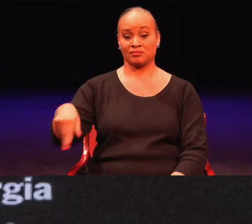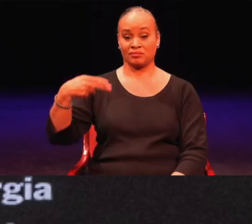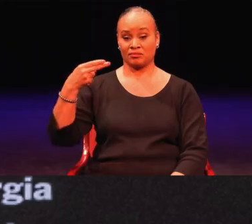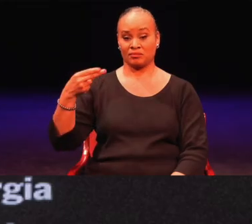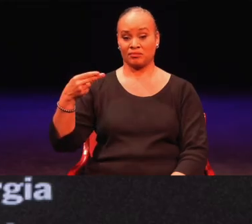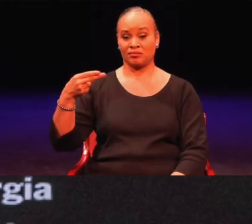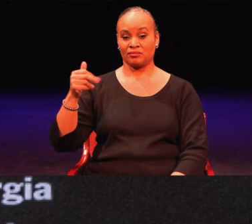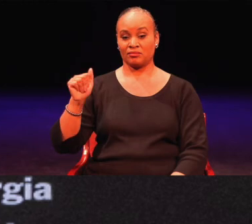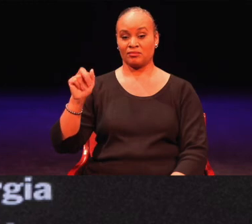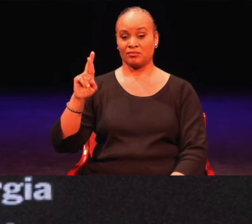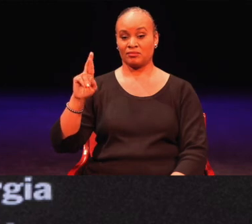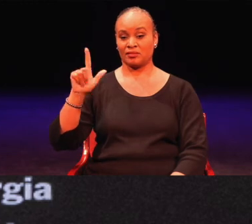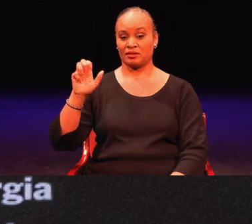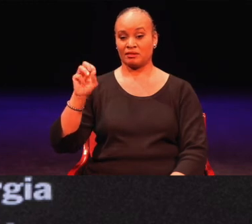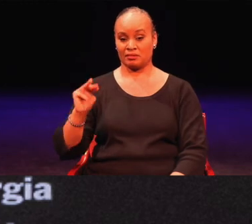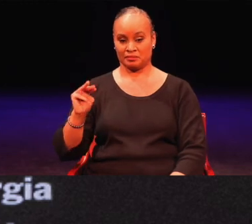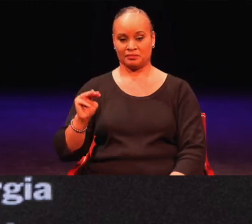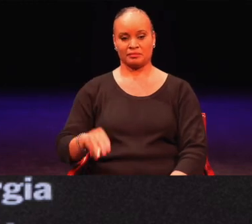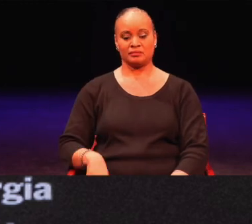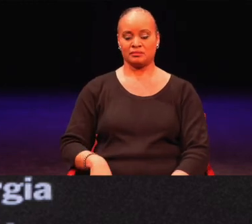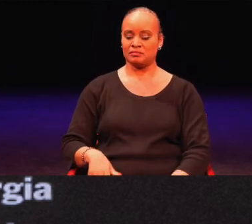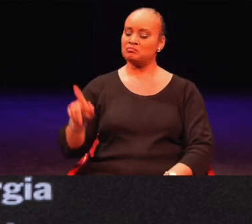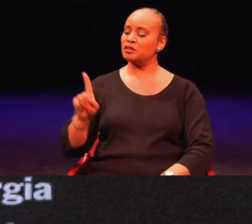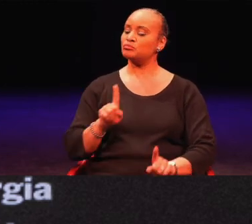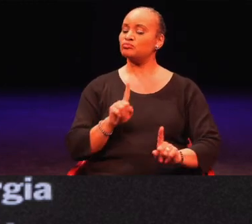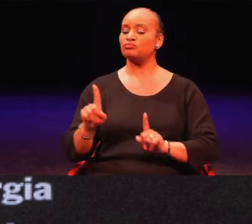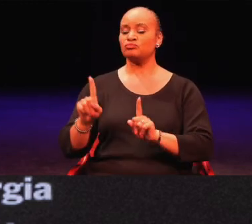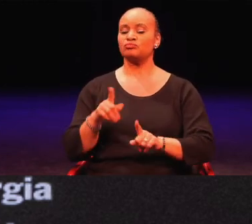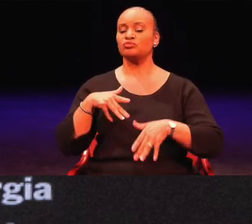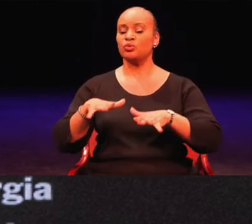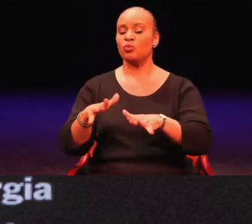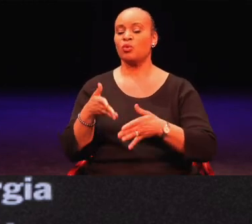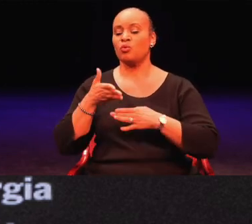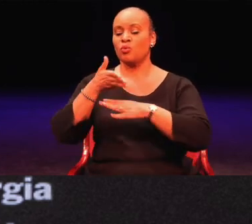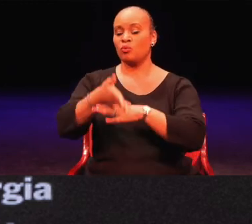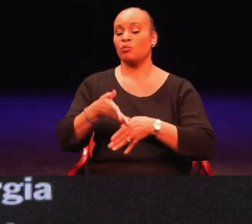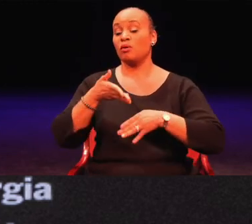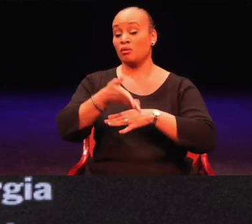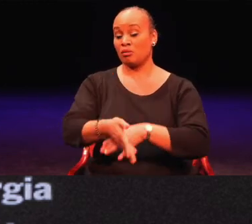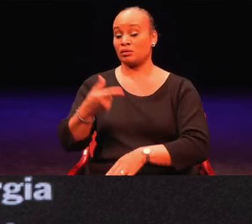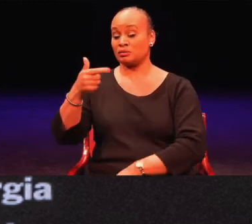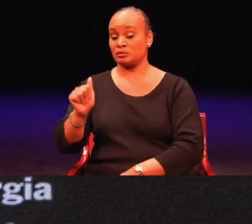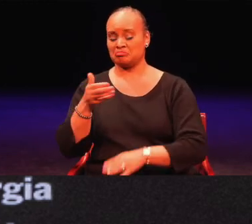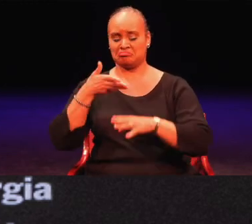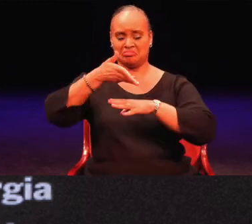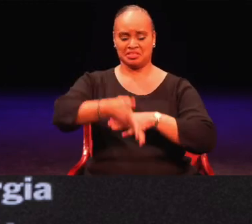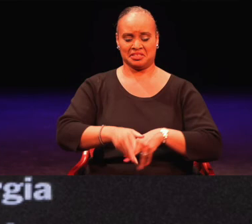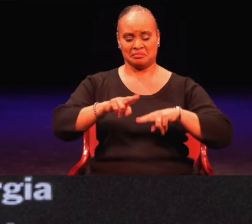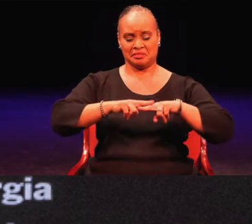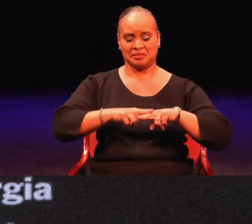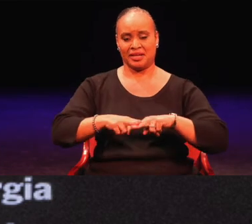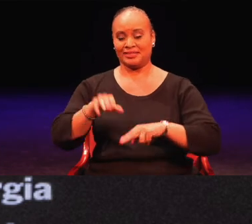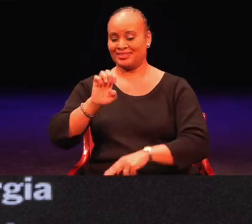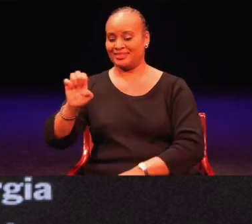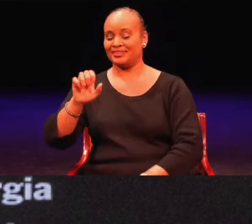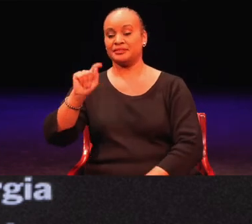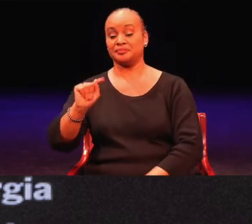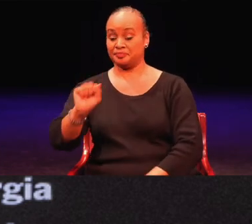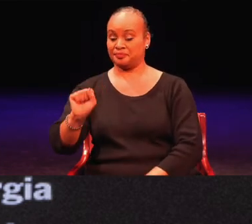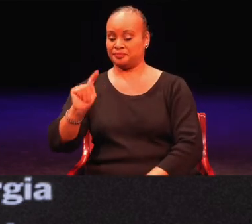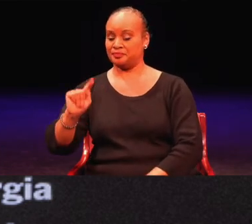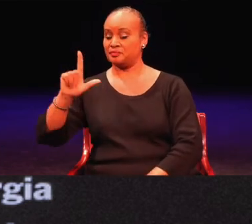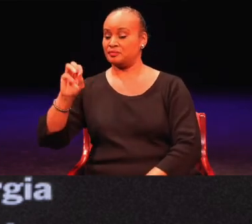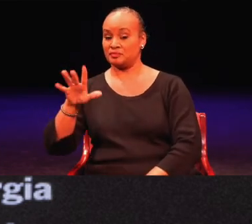They took to the road and way across Georgia, skipped over the tracks in East St. Louis, took the bus from Holly